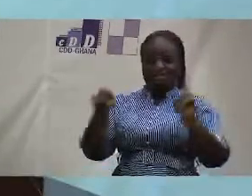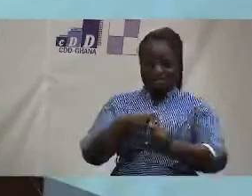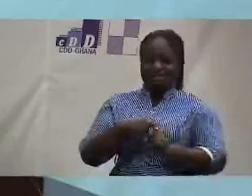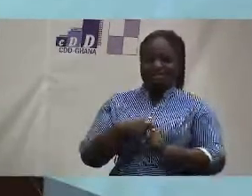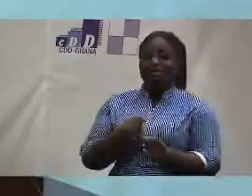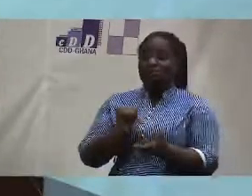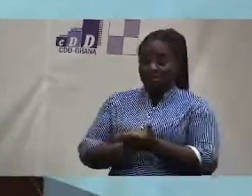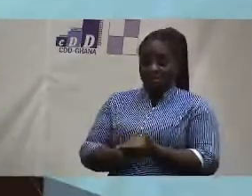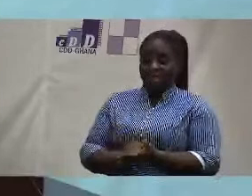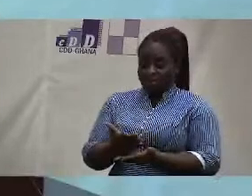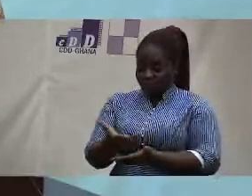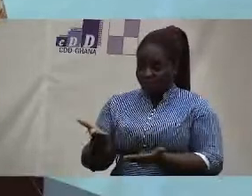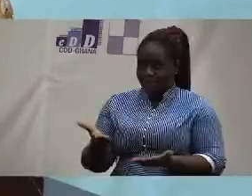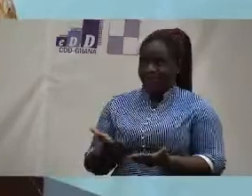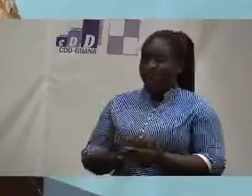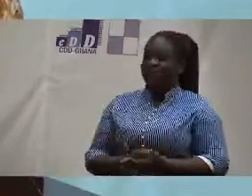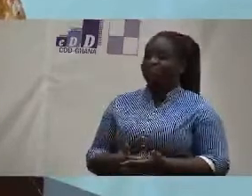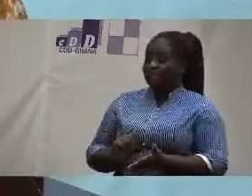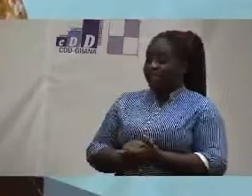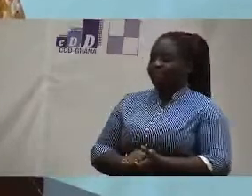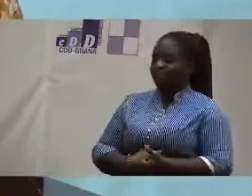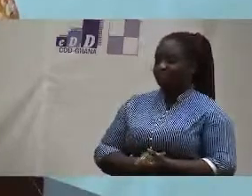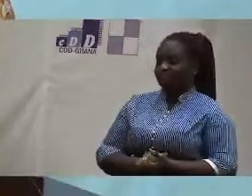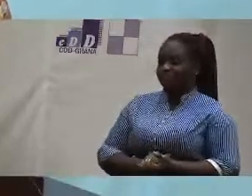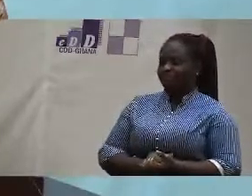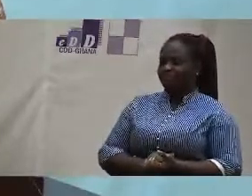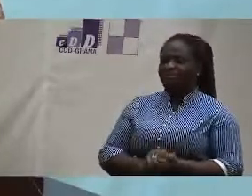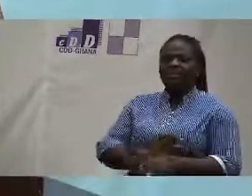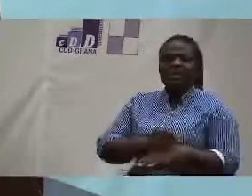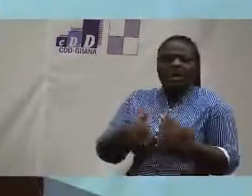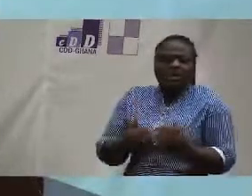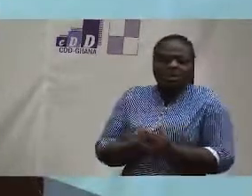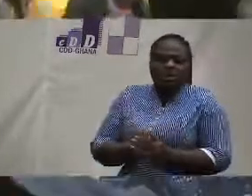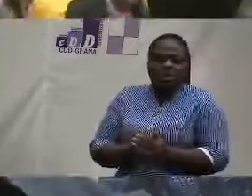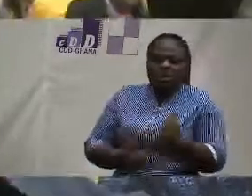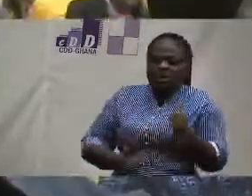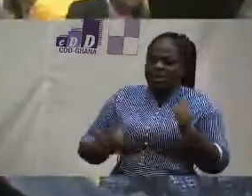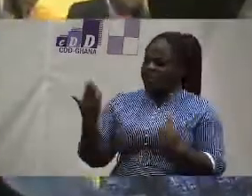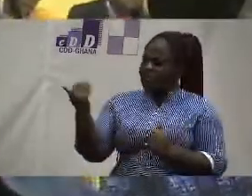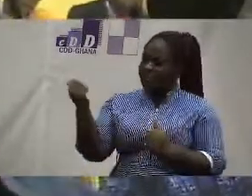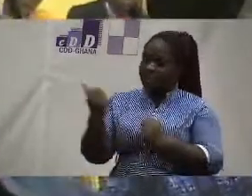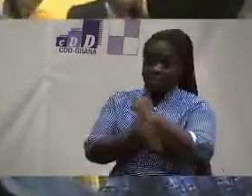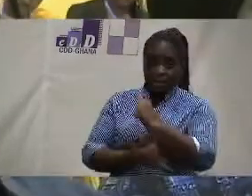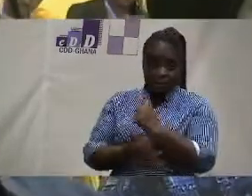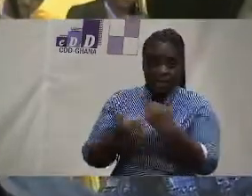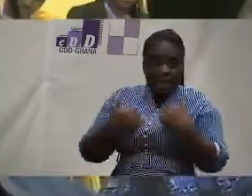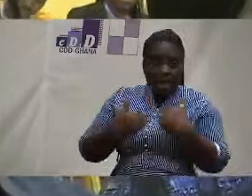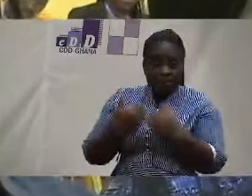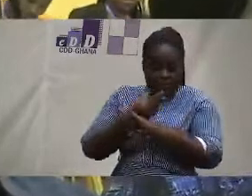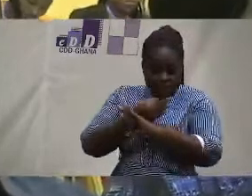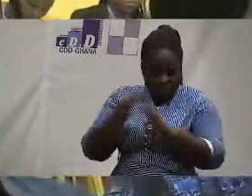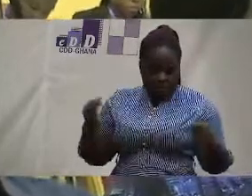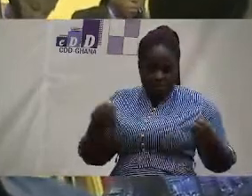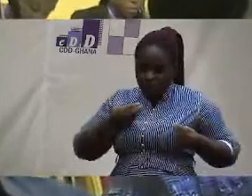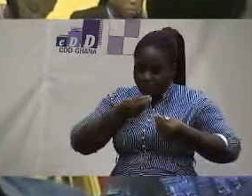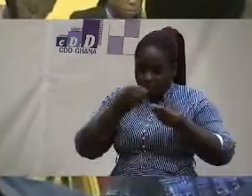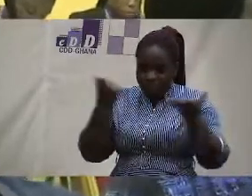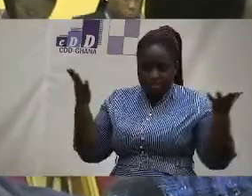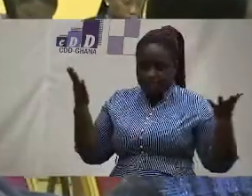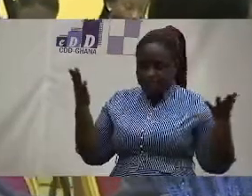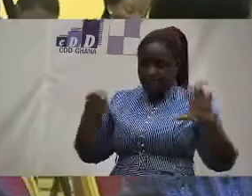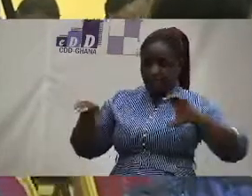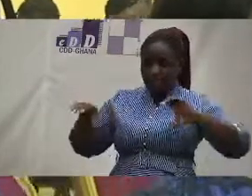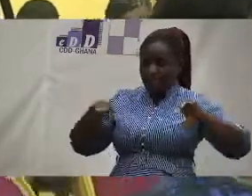that dimension, in that area. In almost all the 15 countries, we do have Freedom of Information